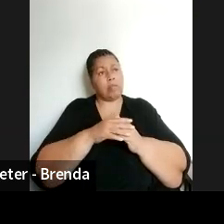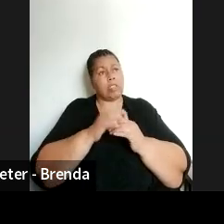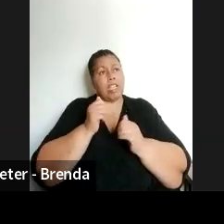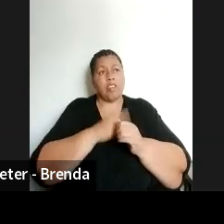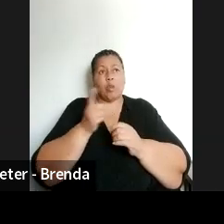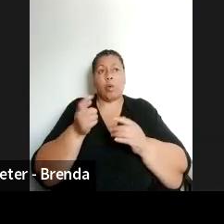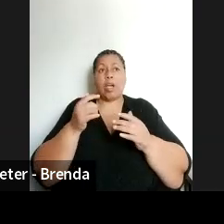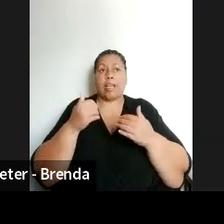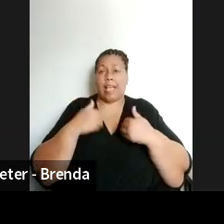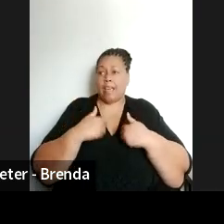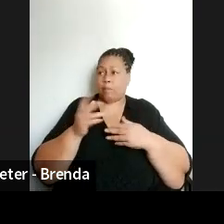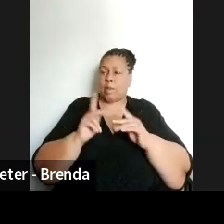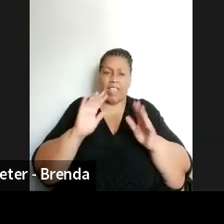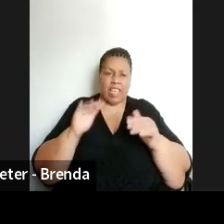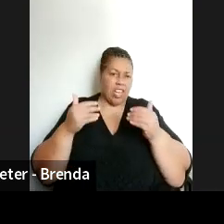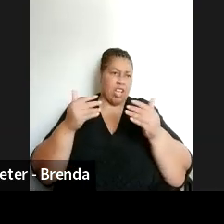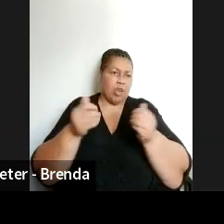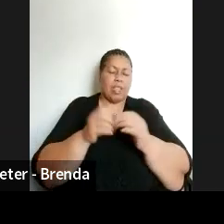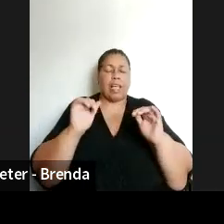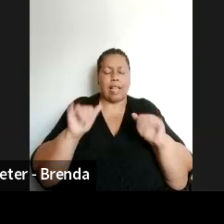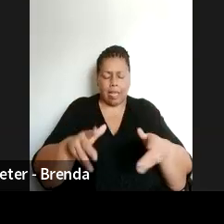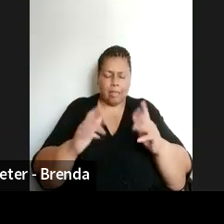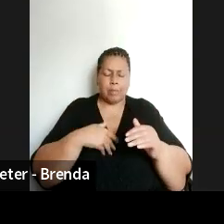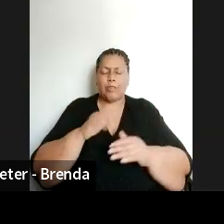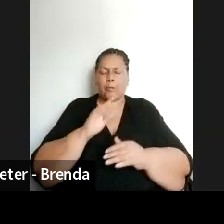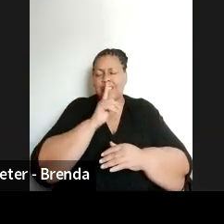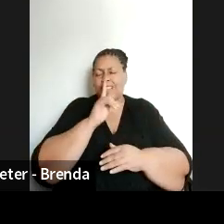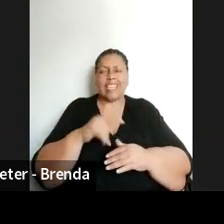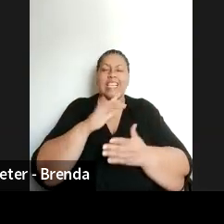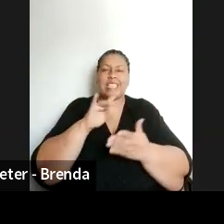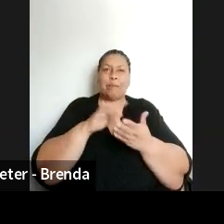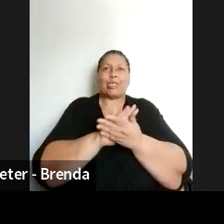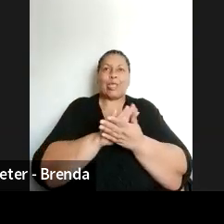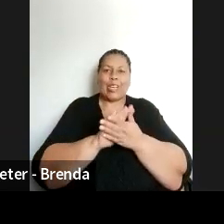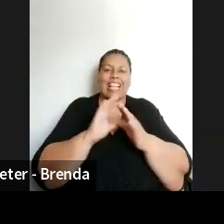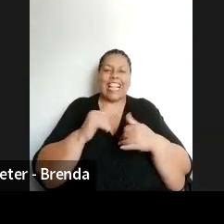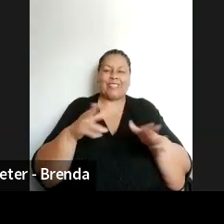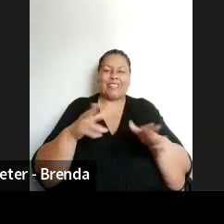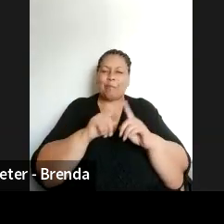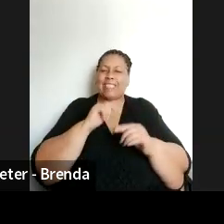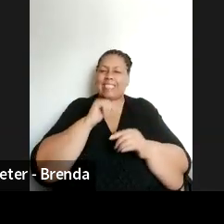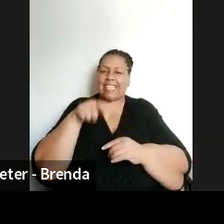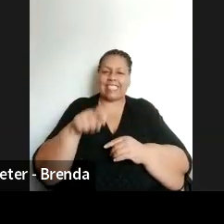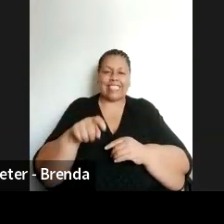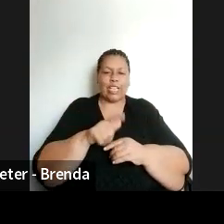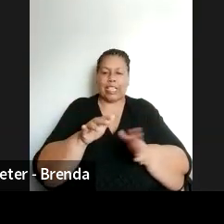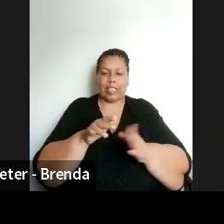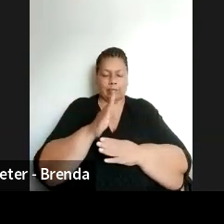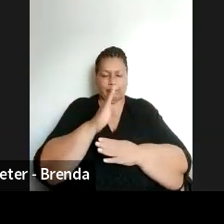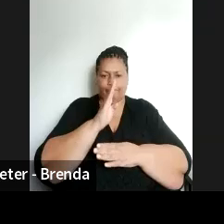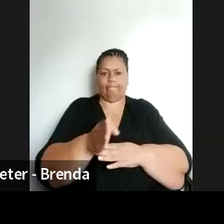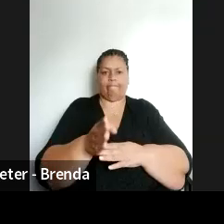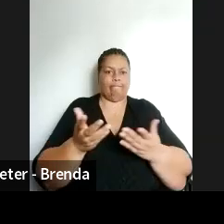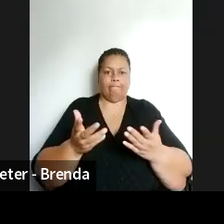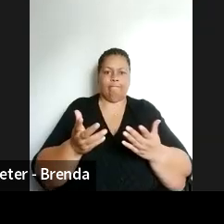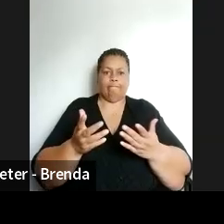got along with well. Let's be realistic. This is a middle school classroom, but it wasn't necessarily a straight line between